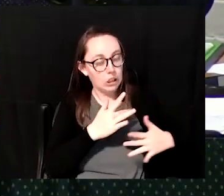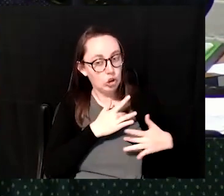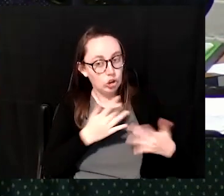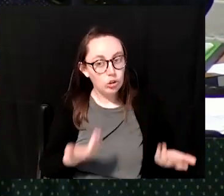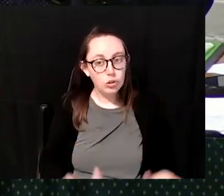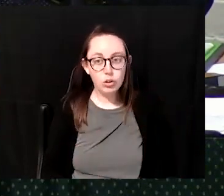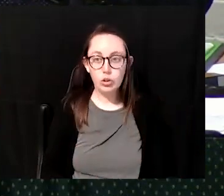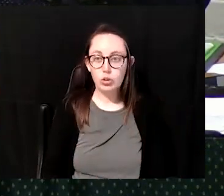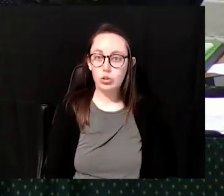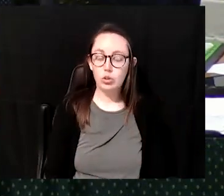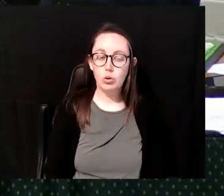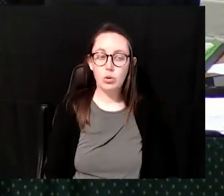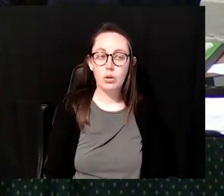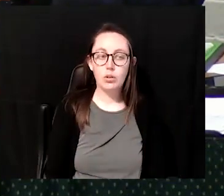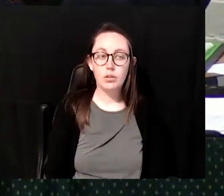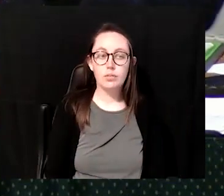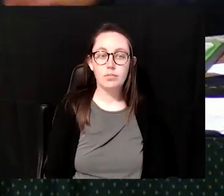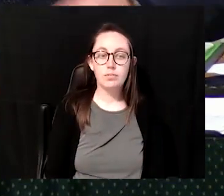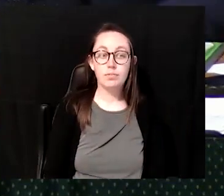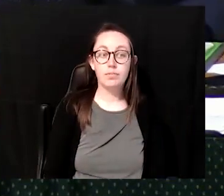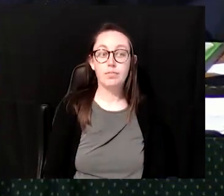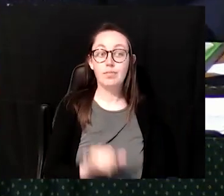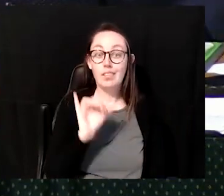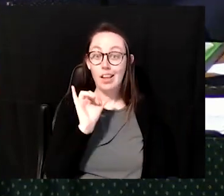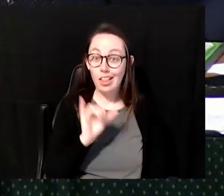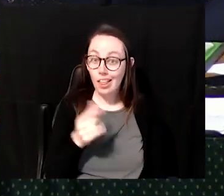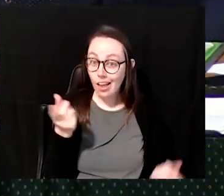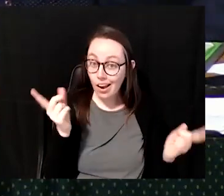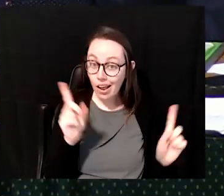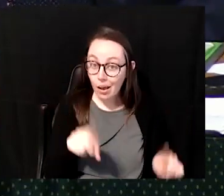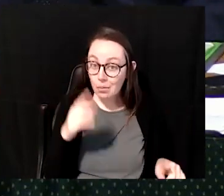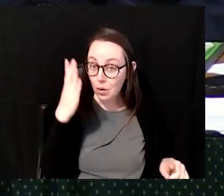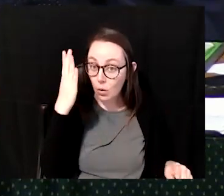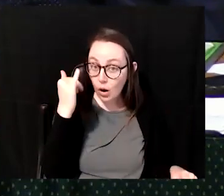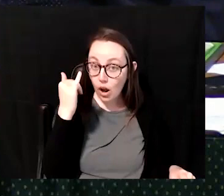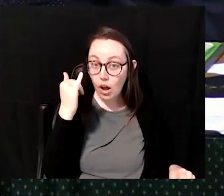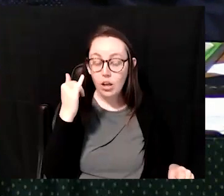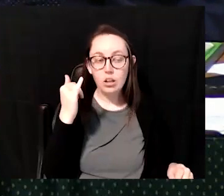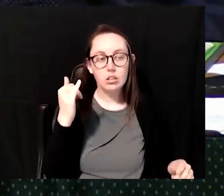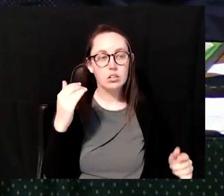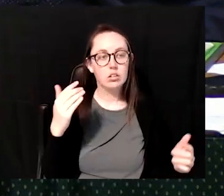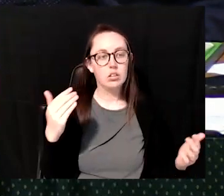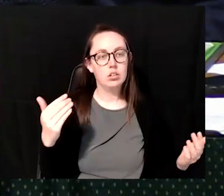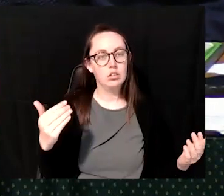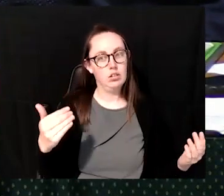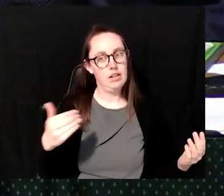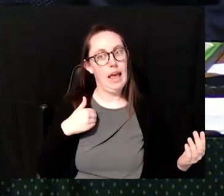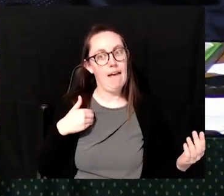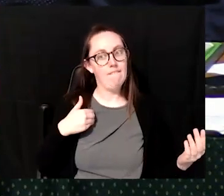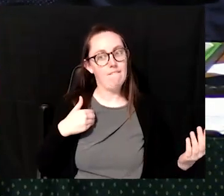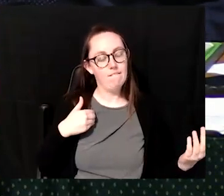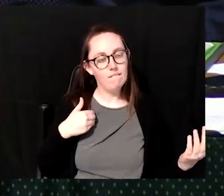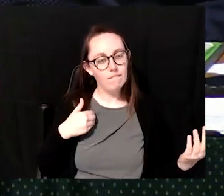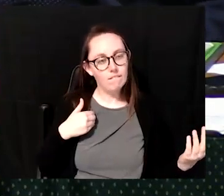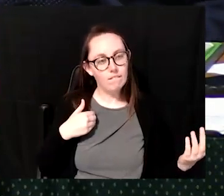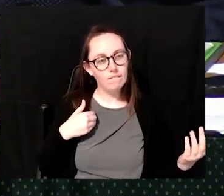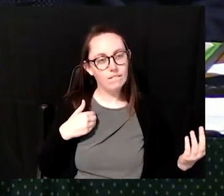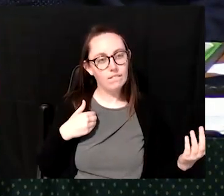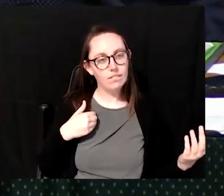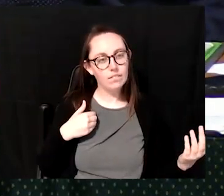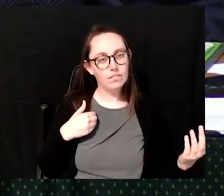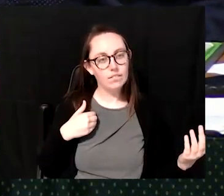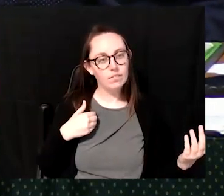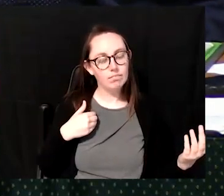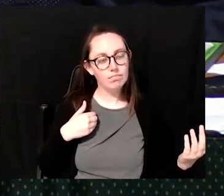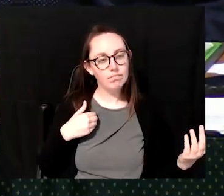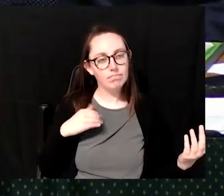that because there is infrastructure around that spending there